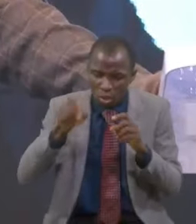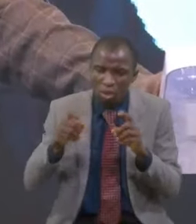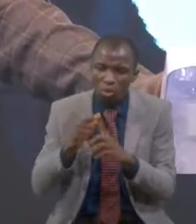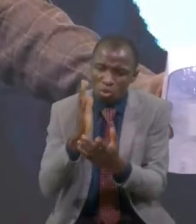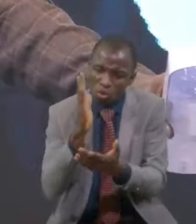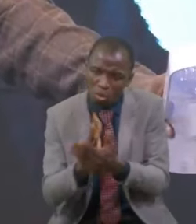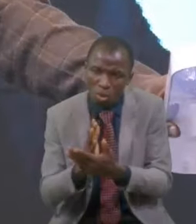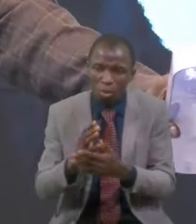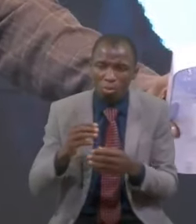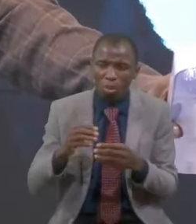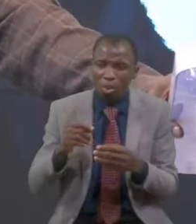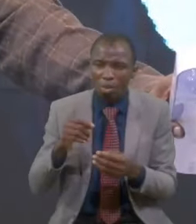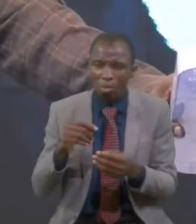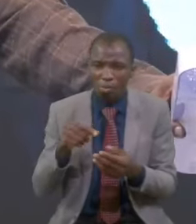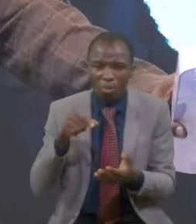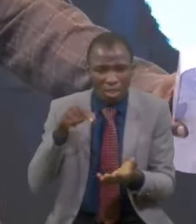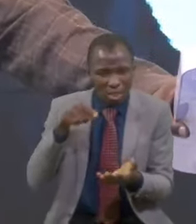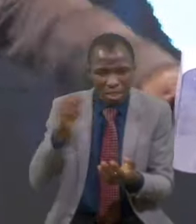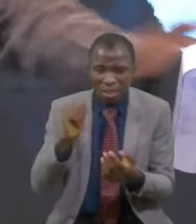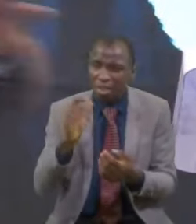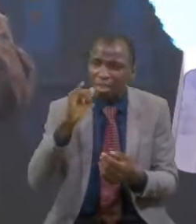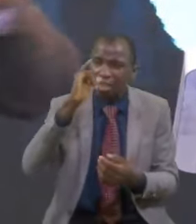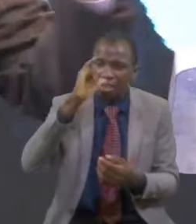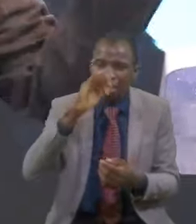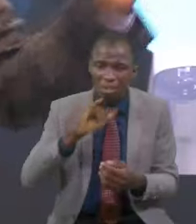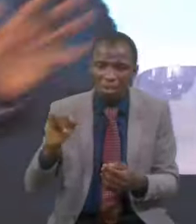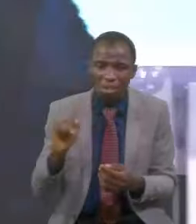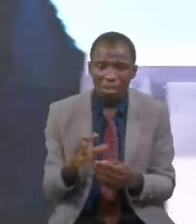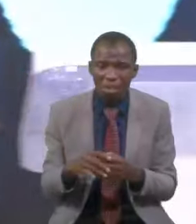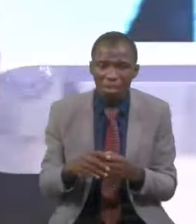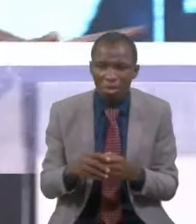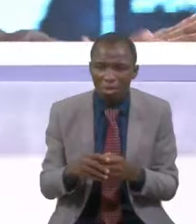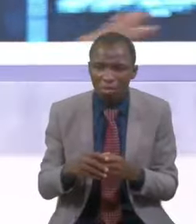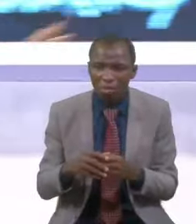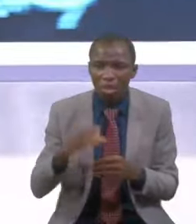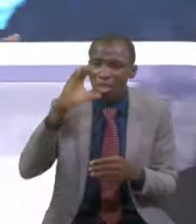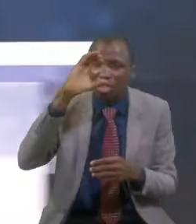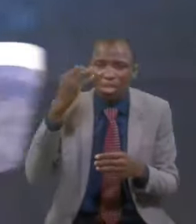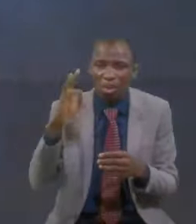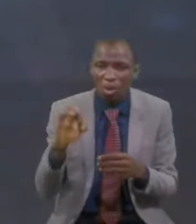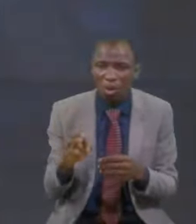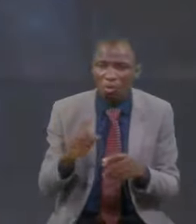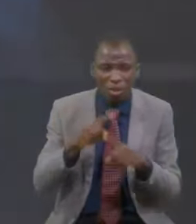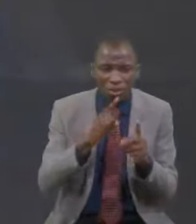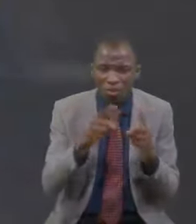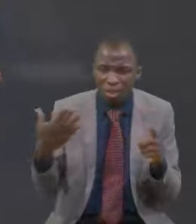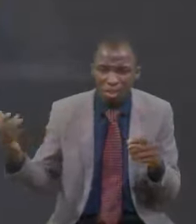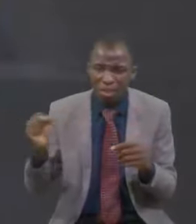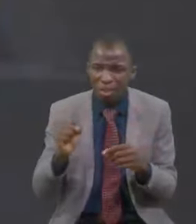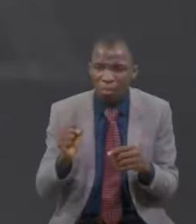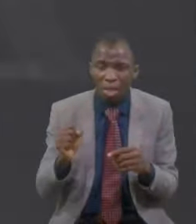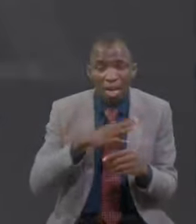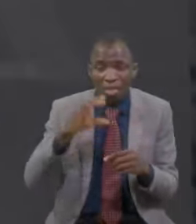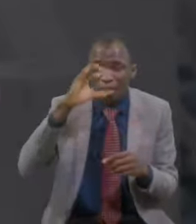the drinking of kankai or whatever it is, and the drinking of that, and the